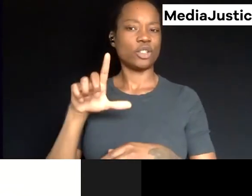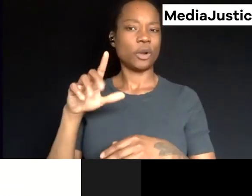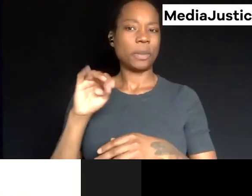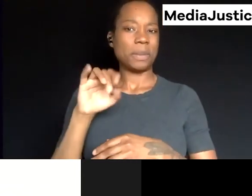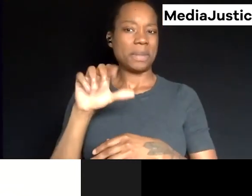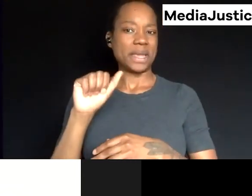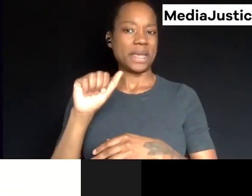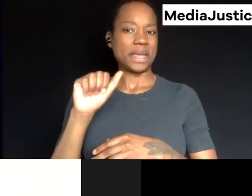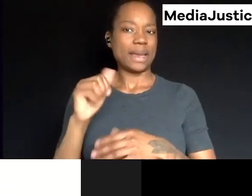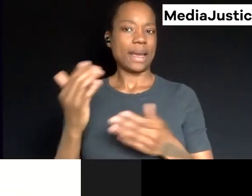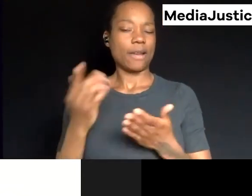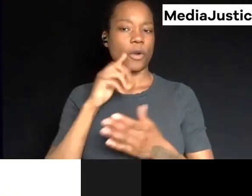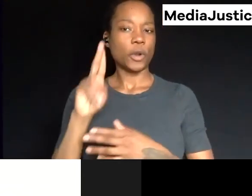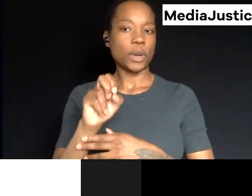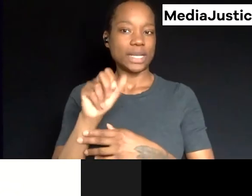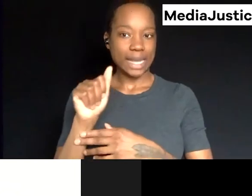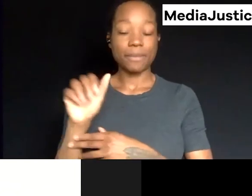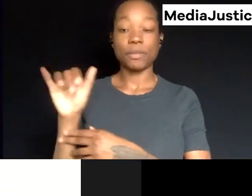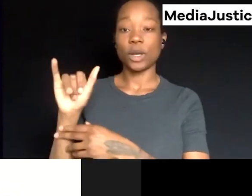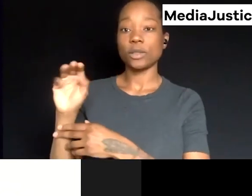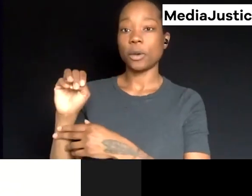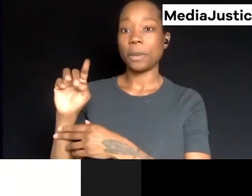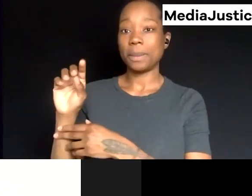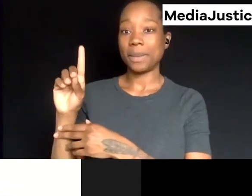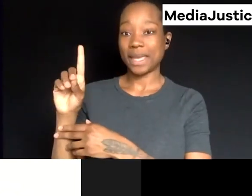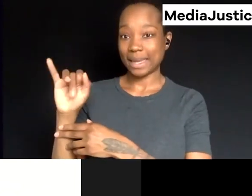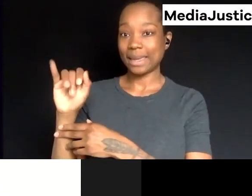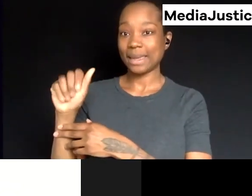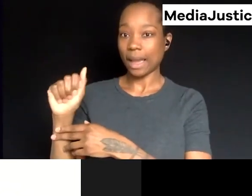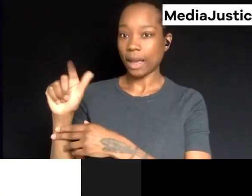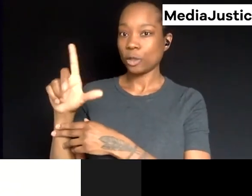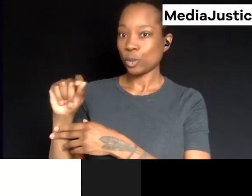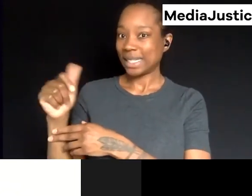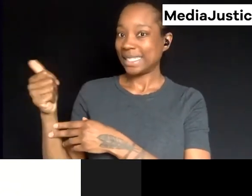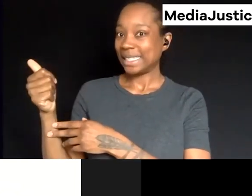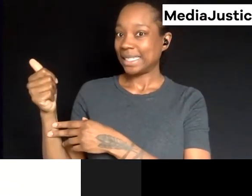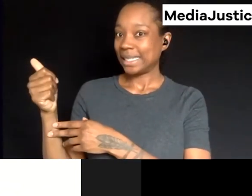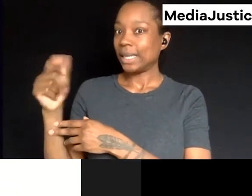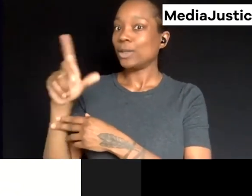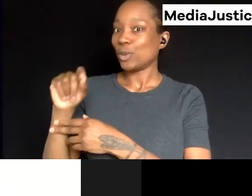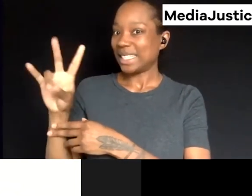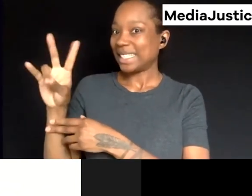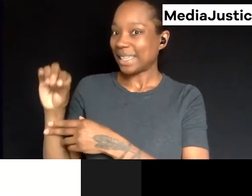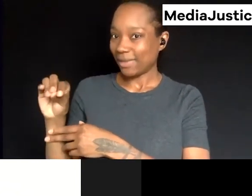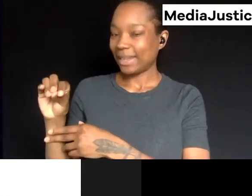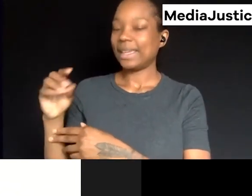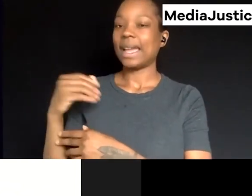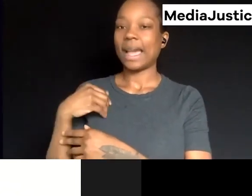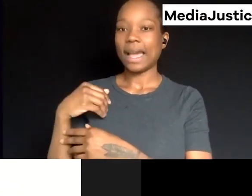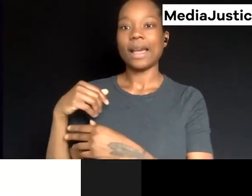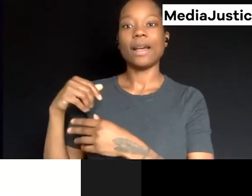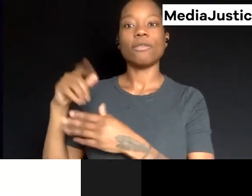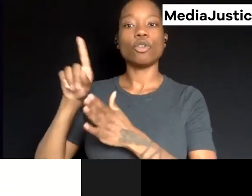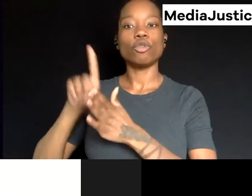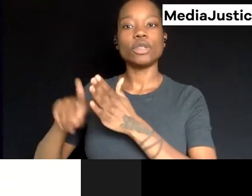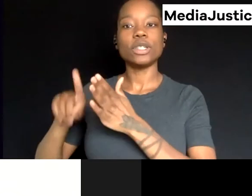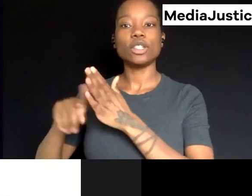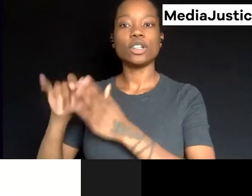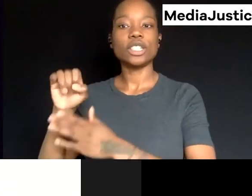Media 2070, which is a research essay detailing the history of U.S. media participation